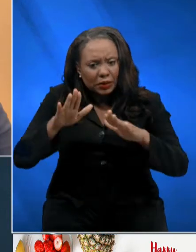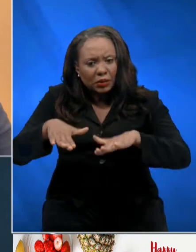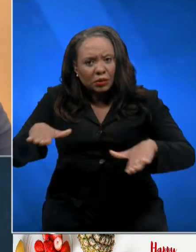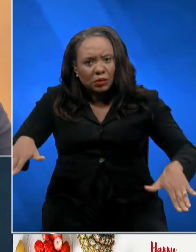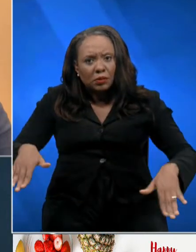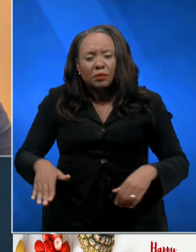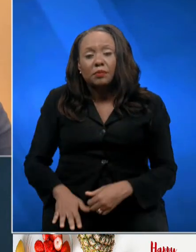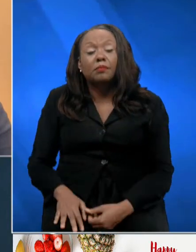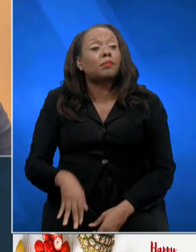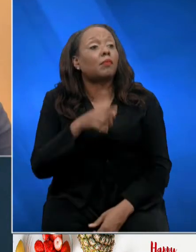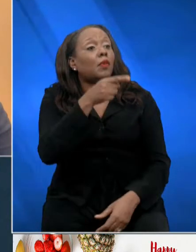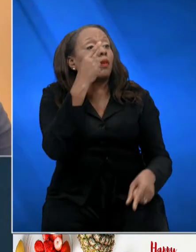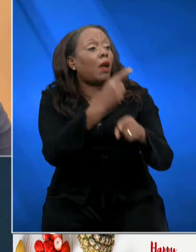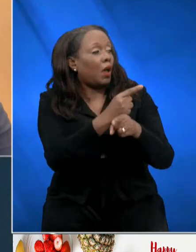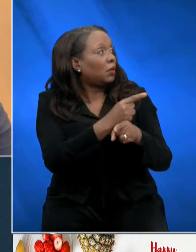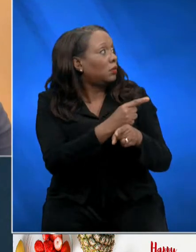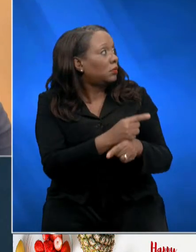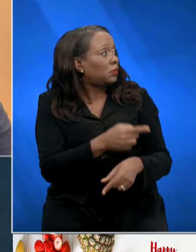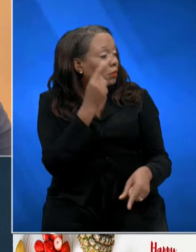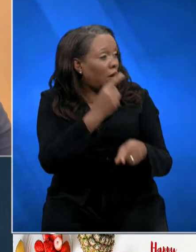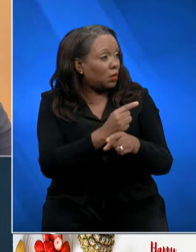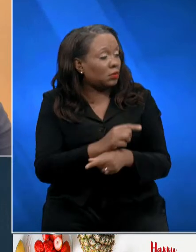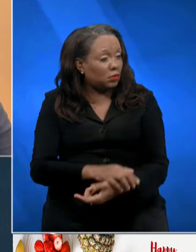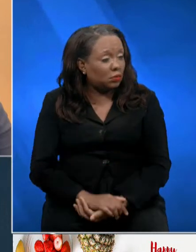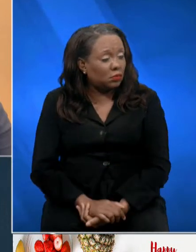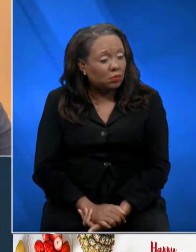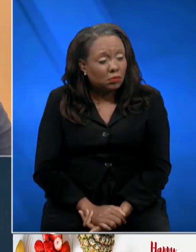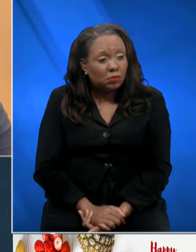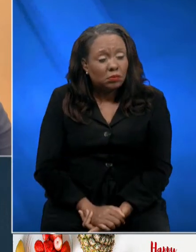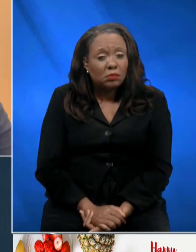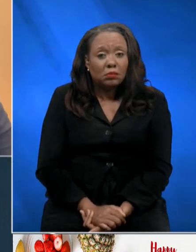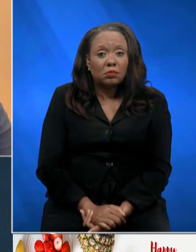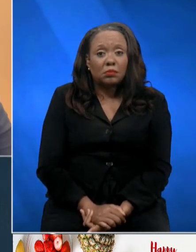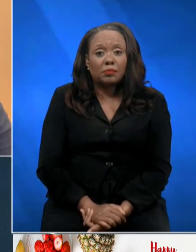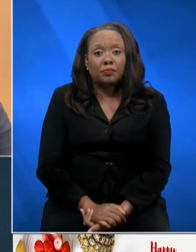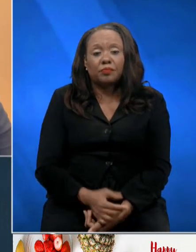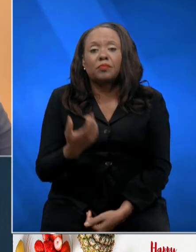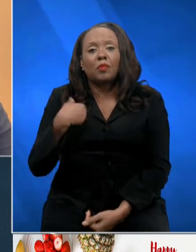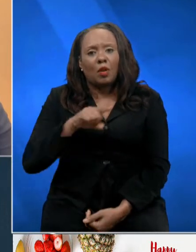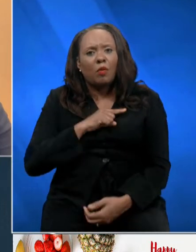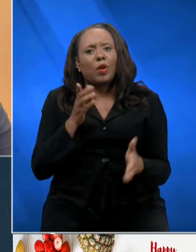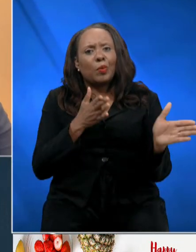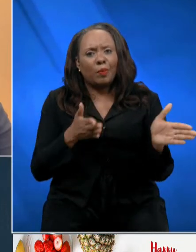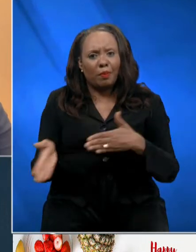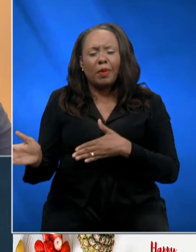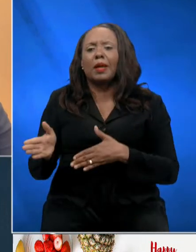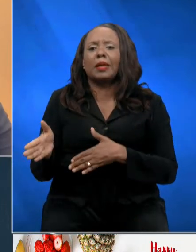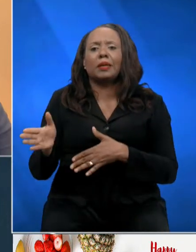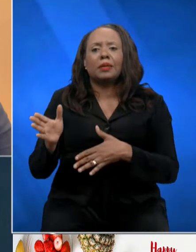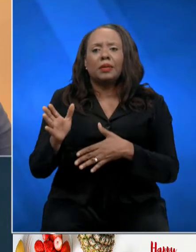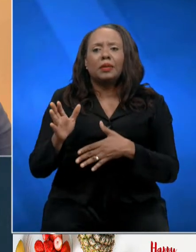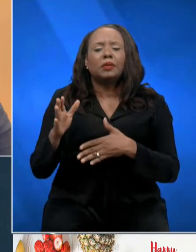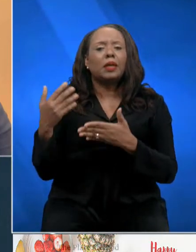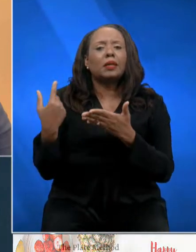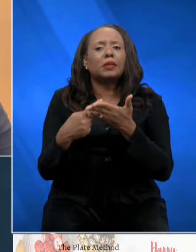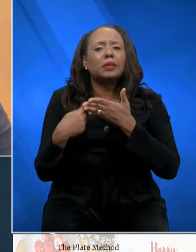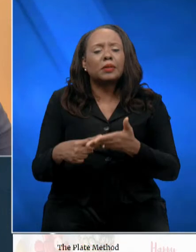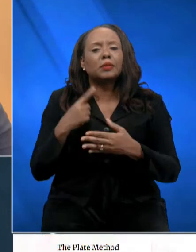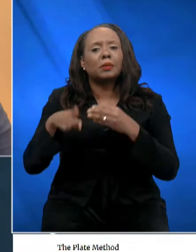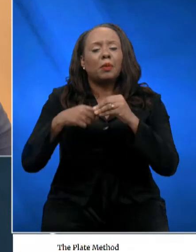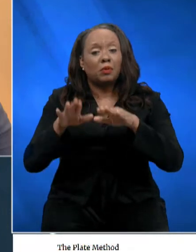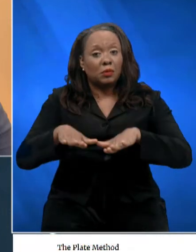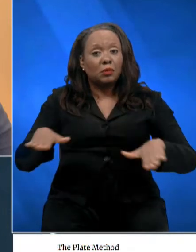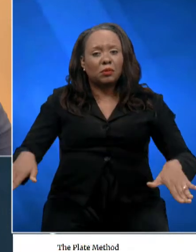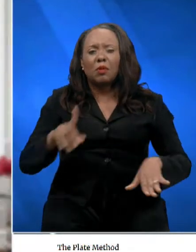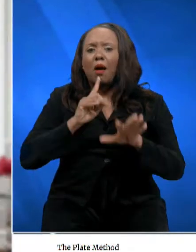You've said the right thing there, Michelle. You've said the right thing, and we plan to address the children, but that's definitely a part of